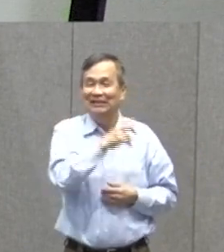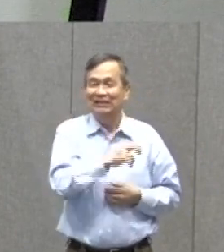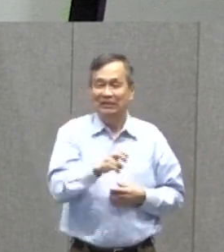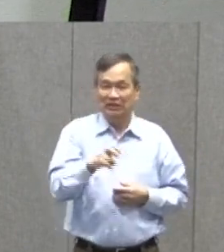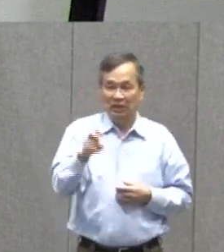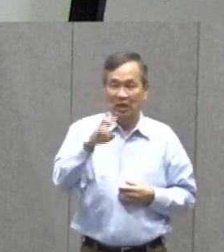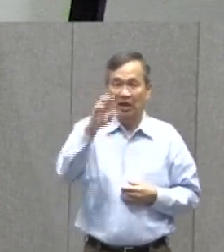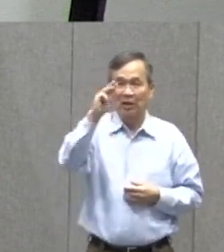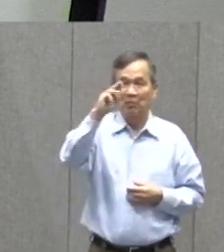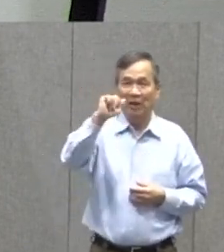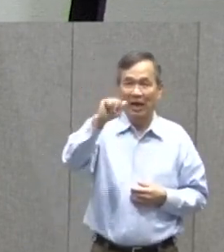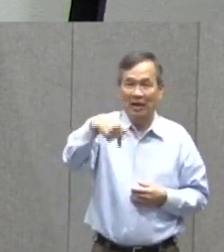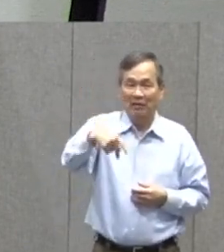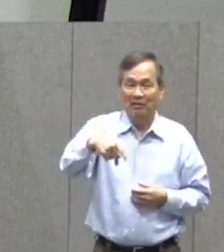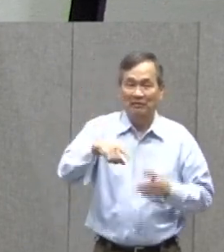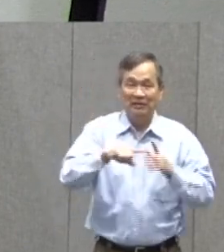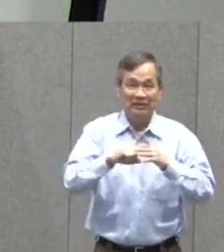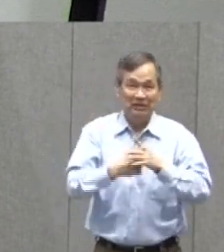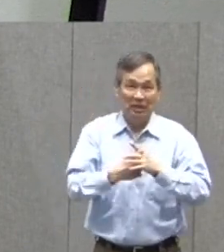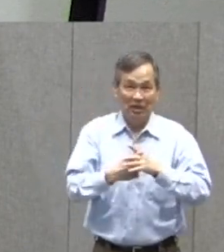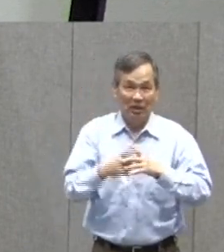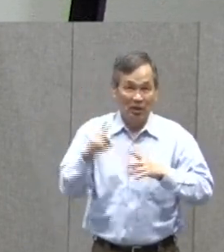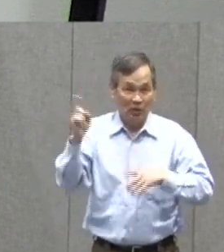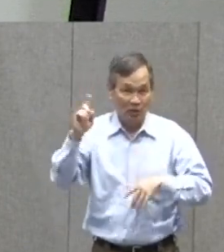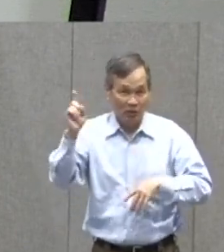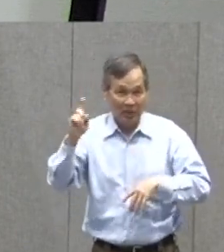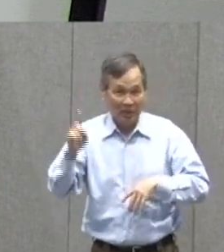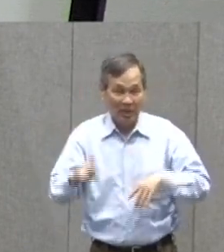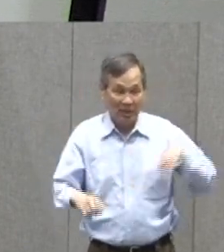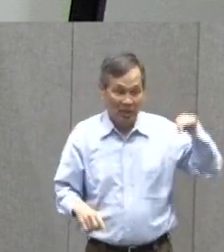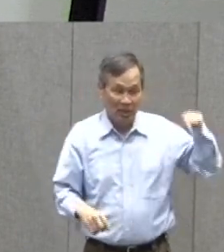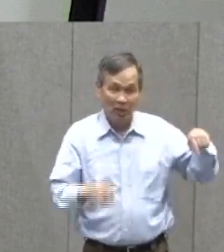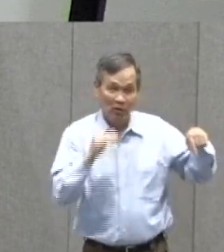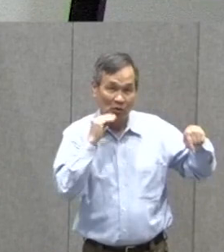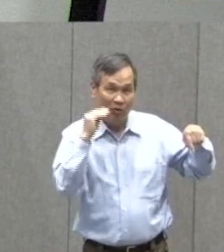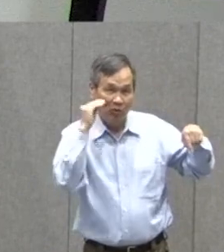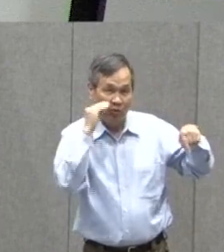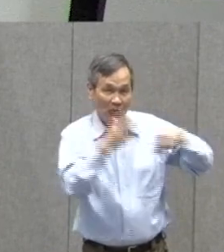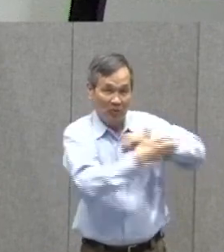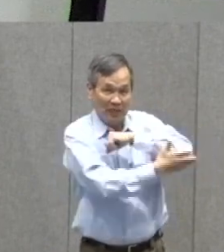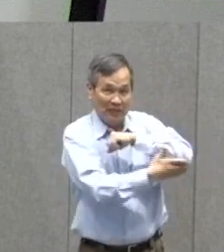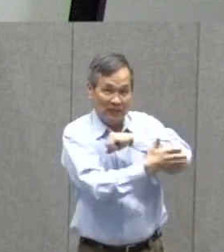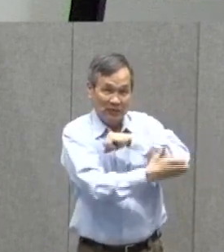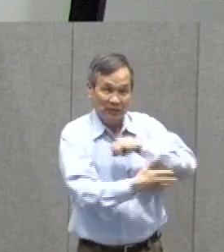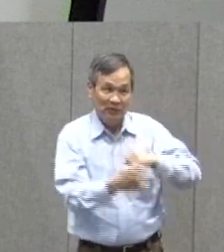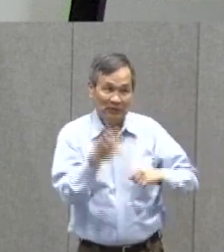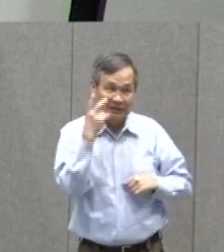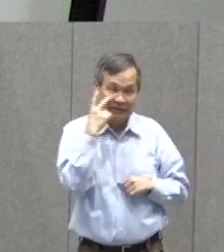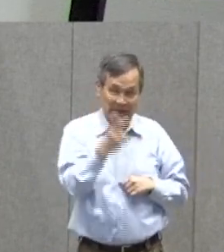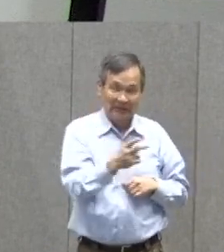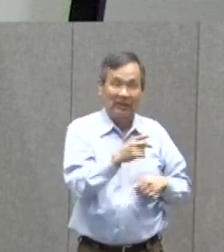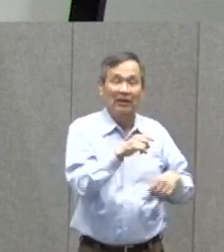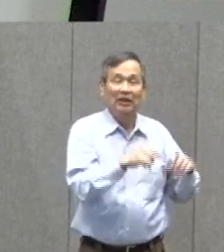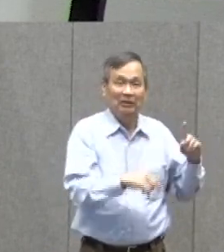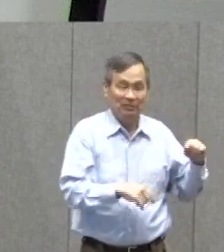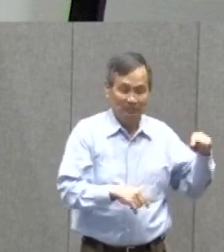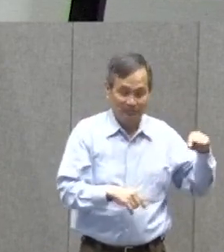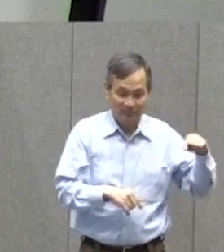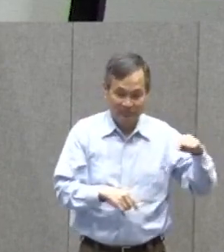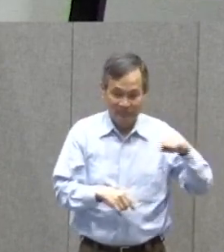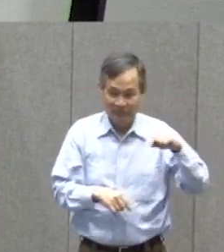map that they're starting from their home country here and moving on